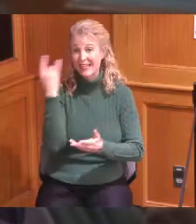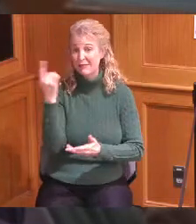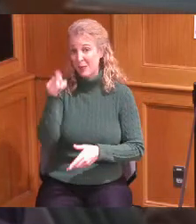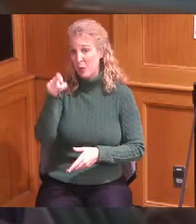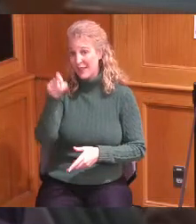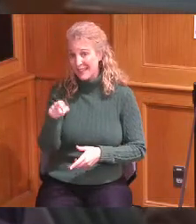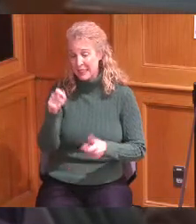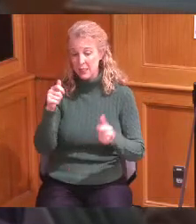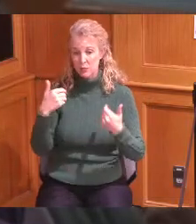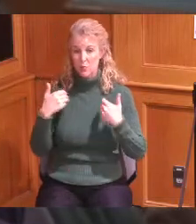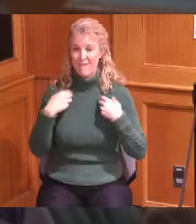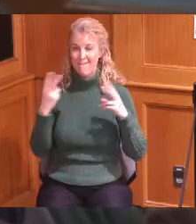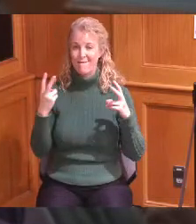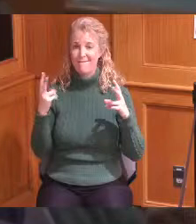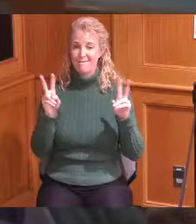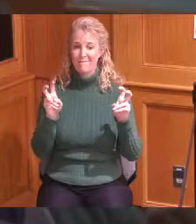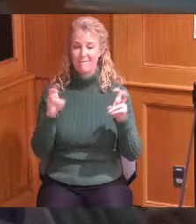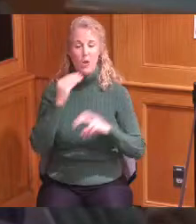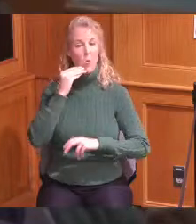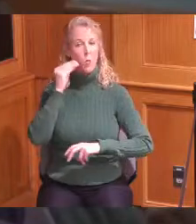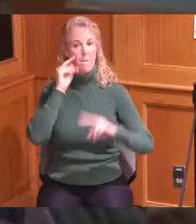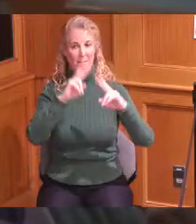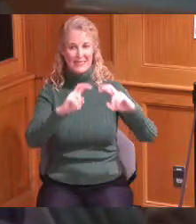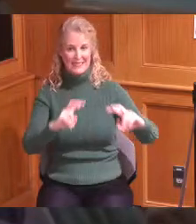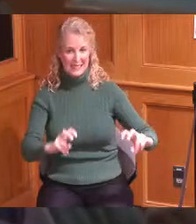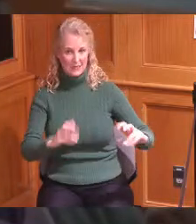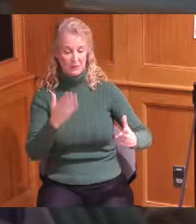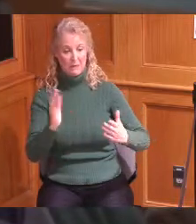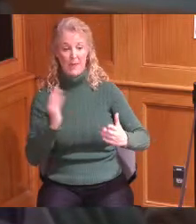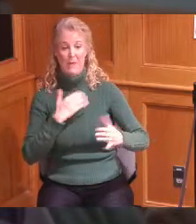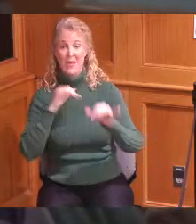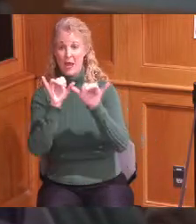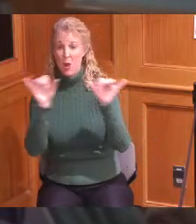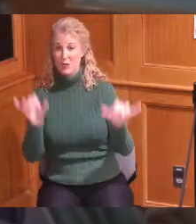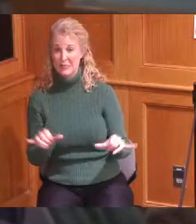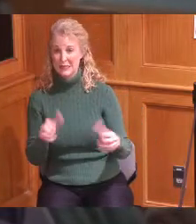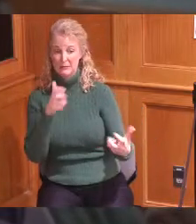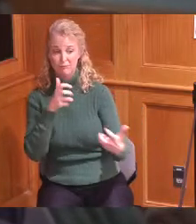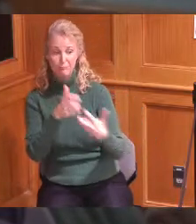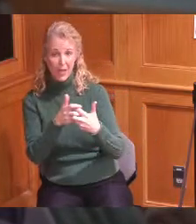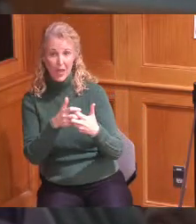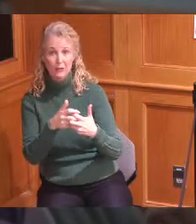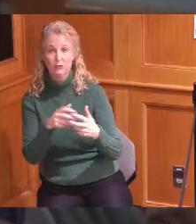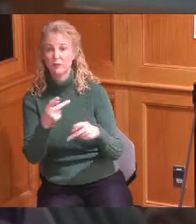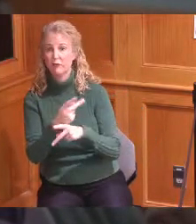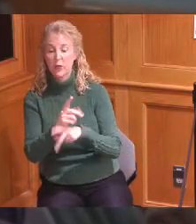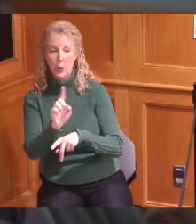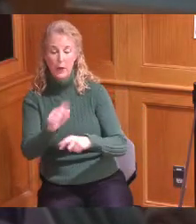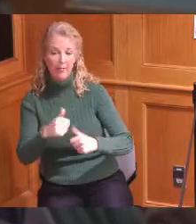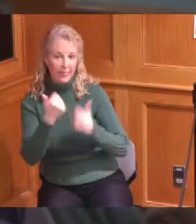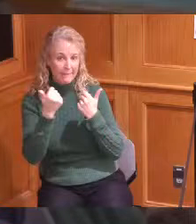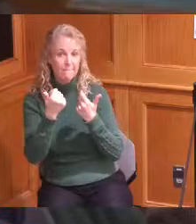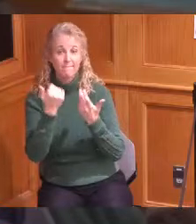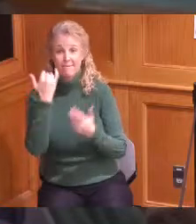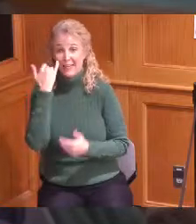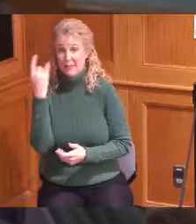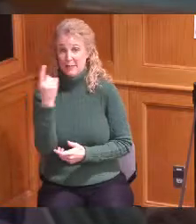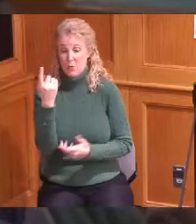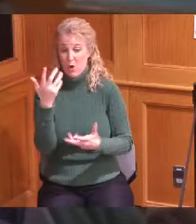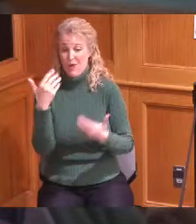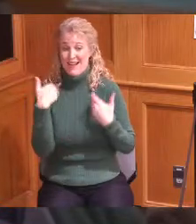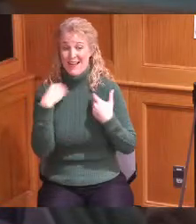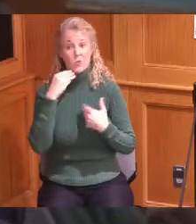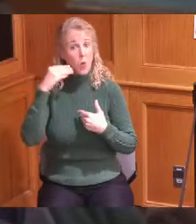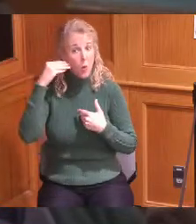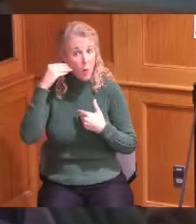housing assessment and get that individual in the system to be matched to a housing program and ultimately housed. If someone is already housed, they'll